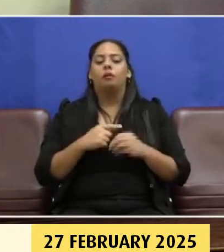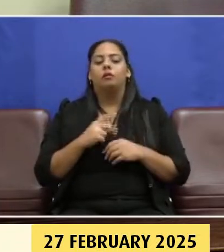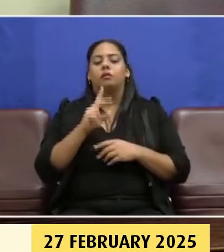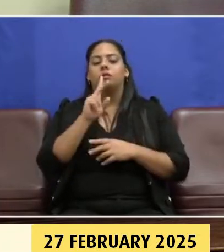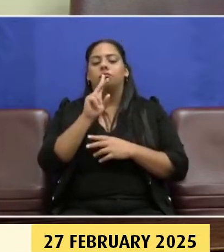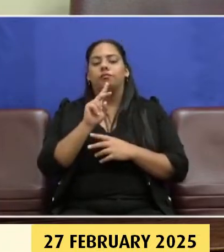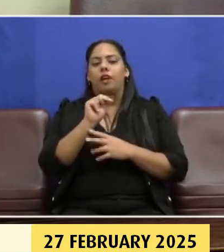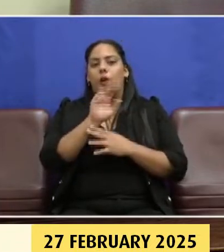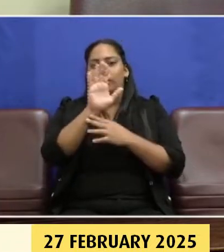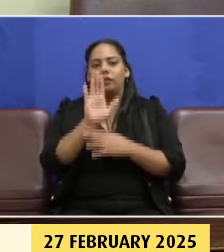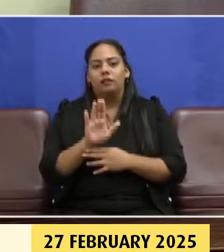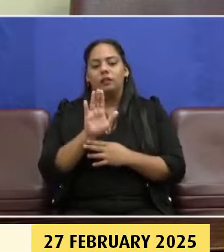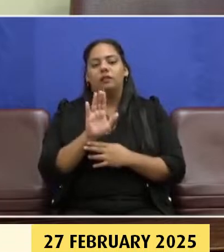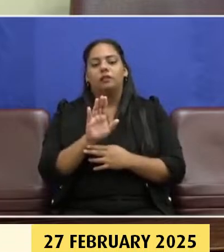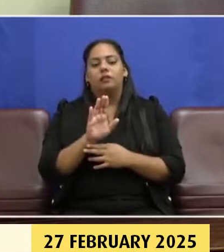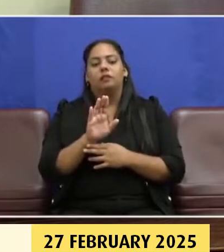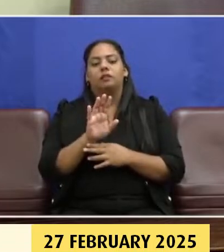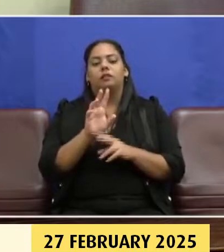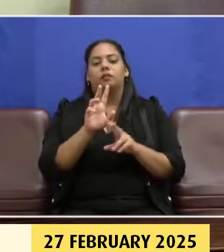to serve on an NYDA board.